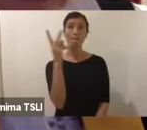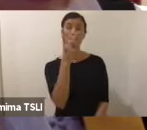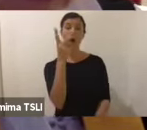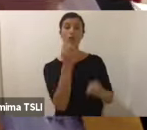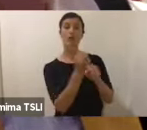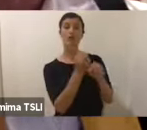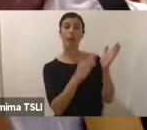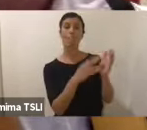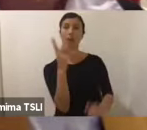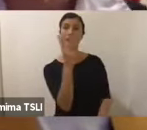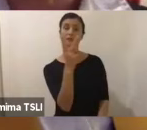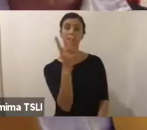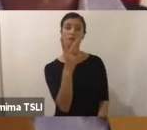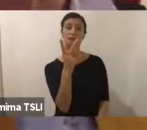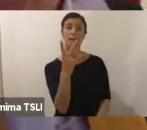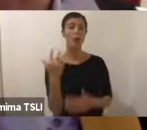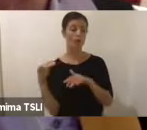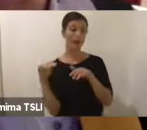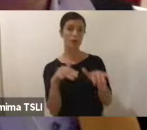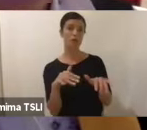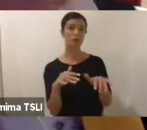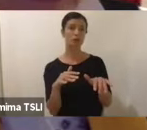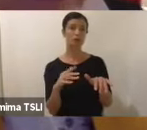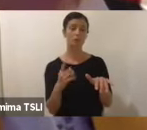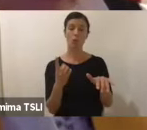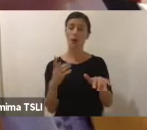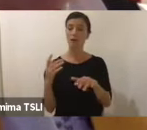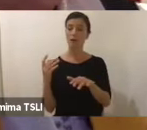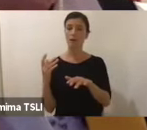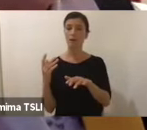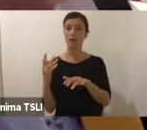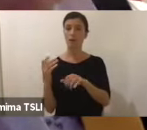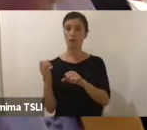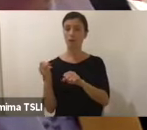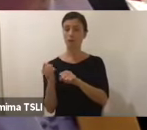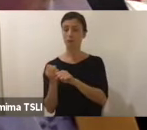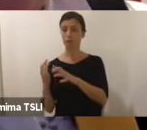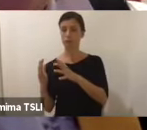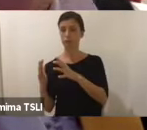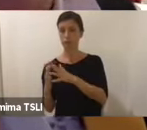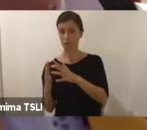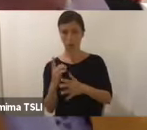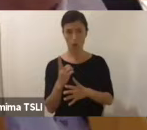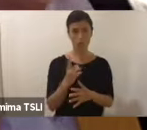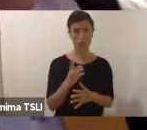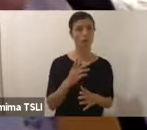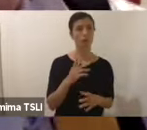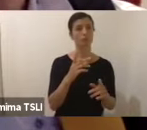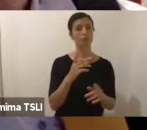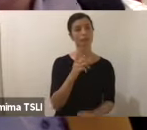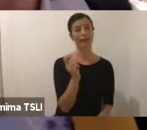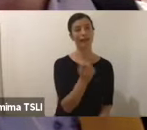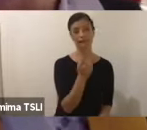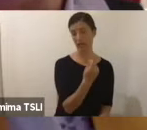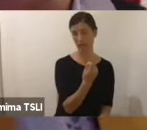to glasgow went from italy went from ireland i grew up with my irish granny so i thought i was irish